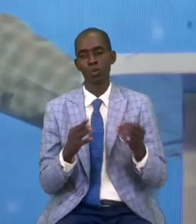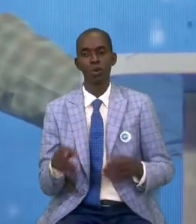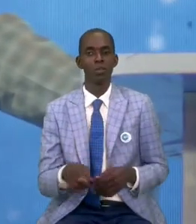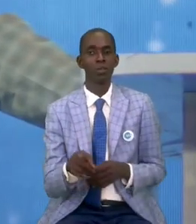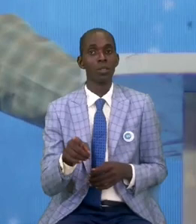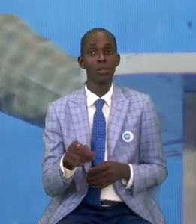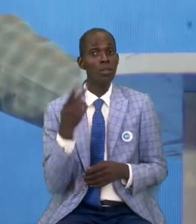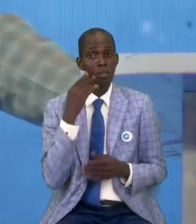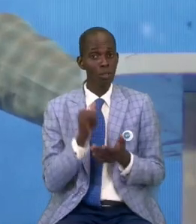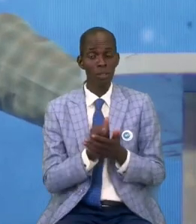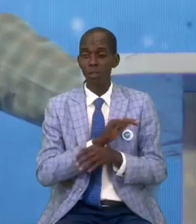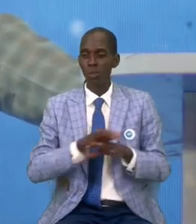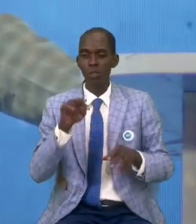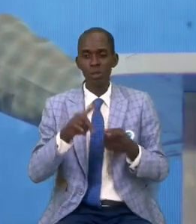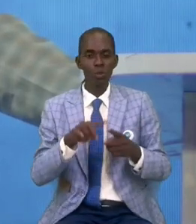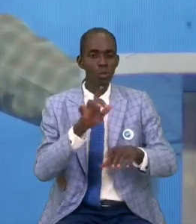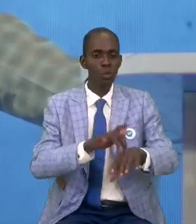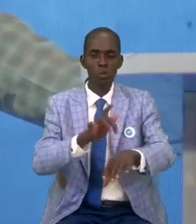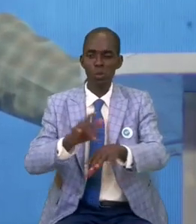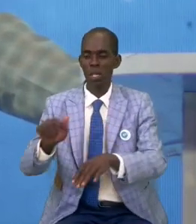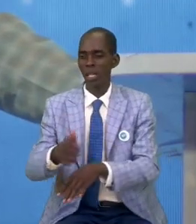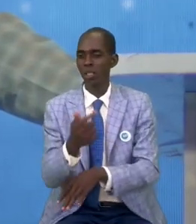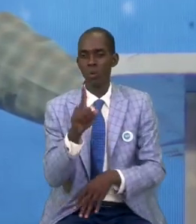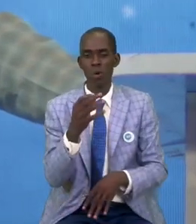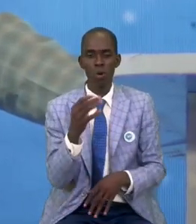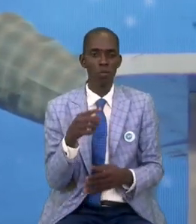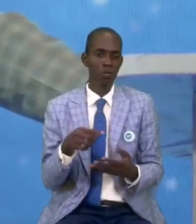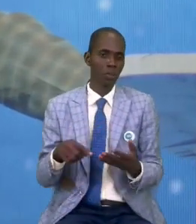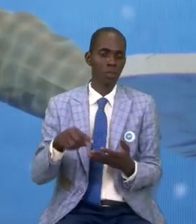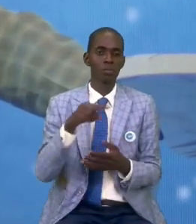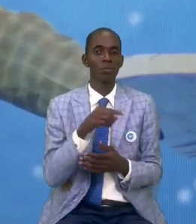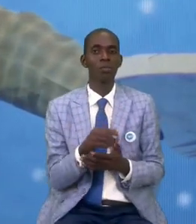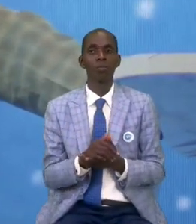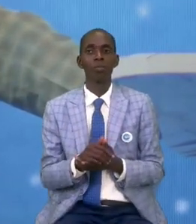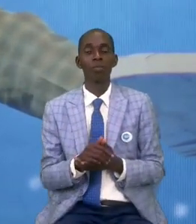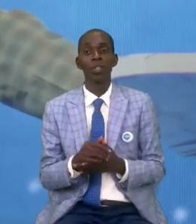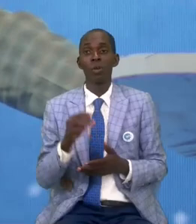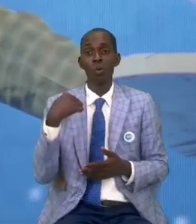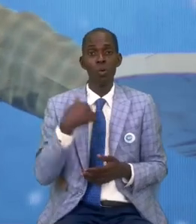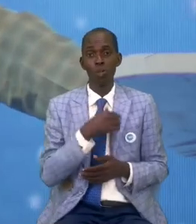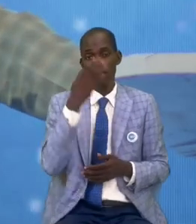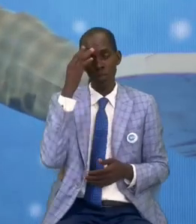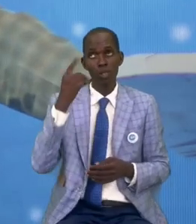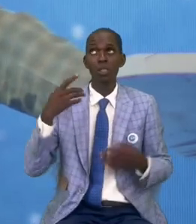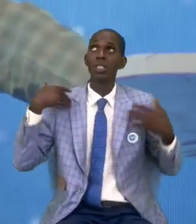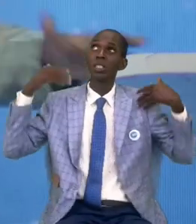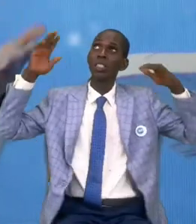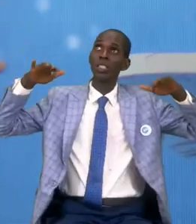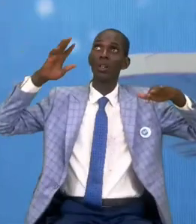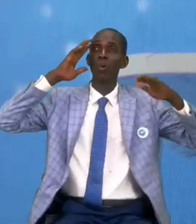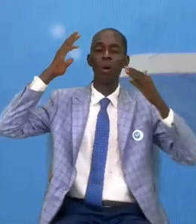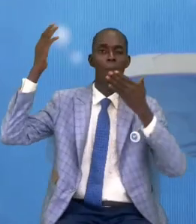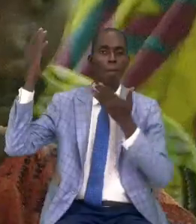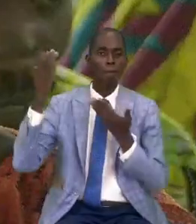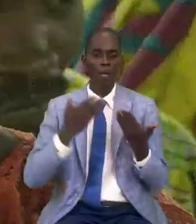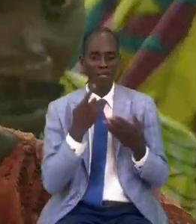the angel will bring the right sign and wonder from heaven where we are. Of course,